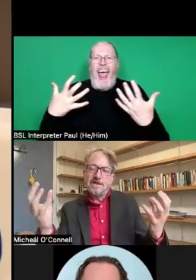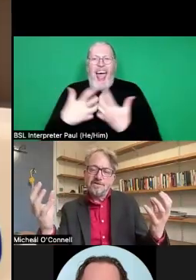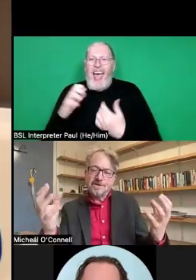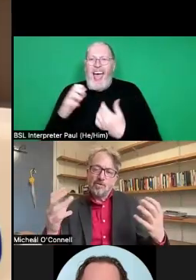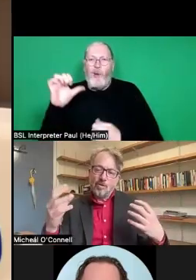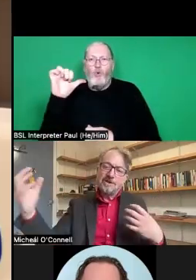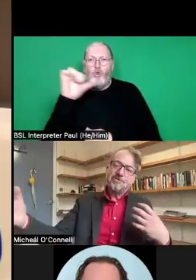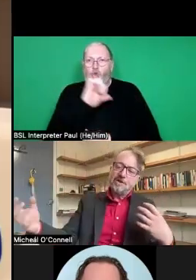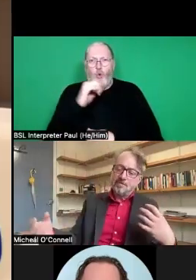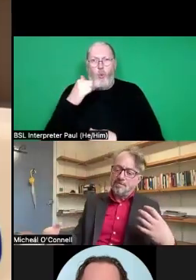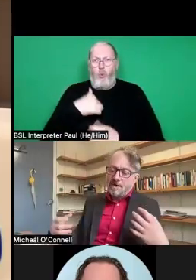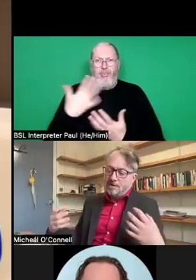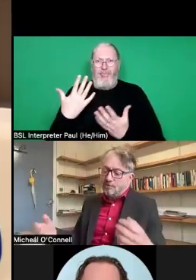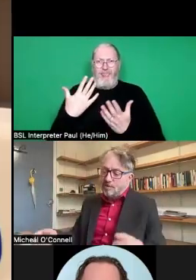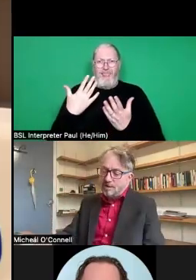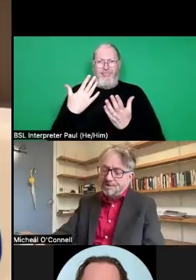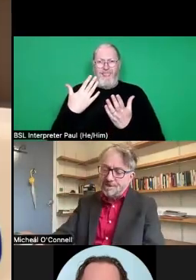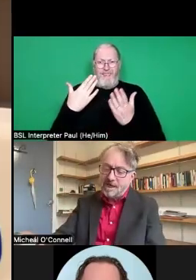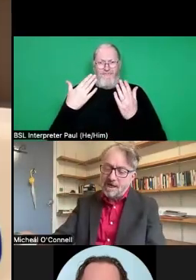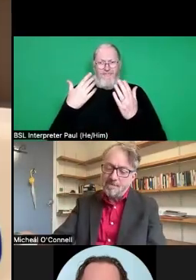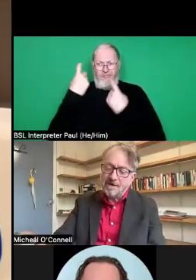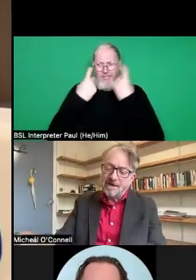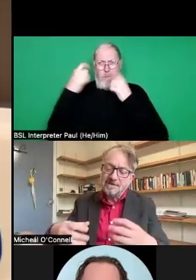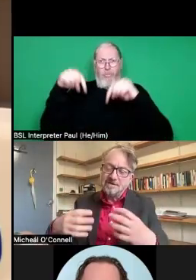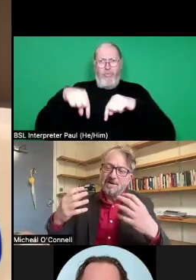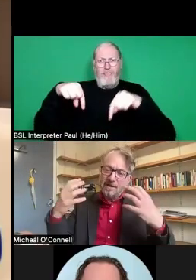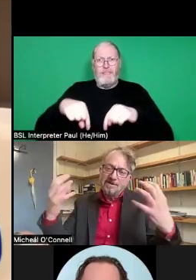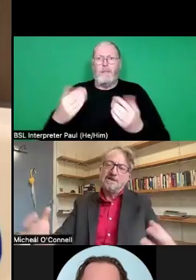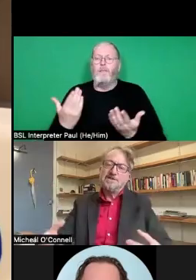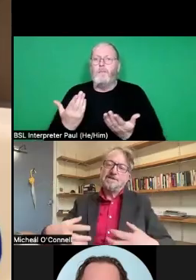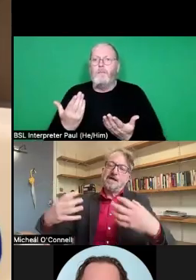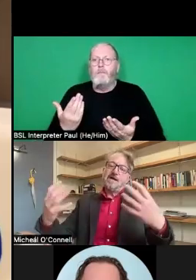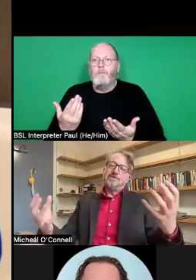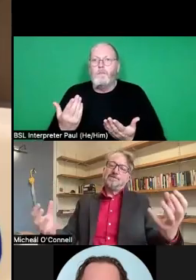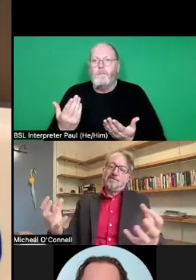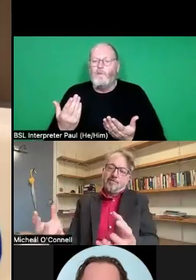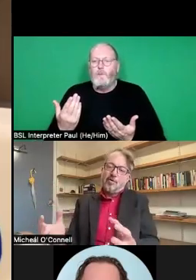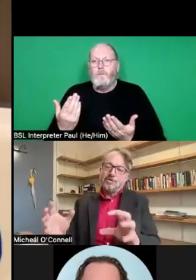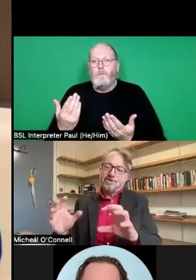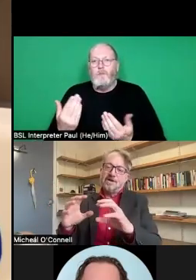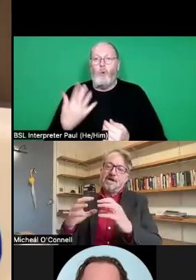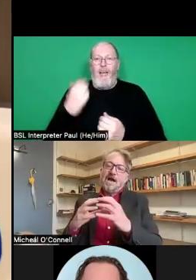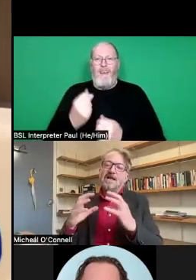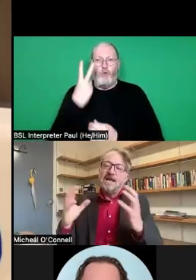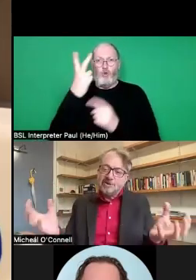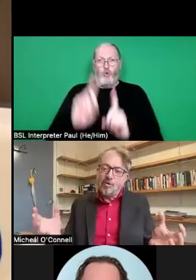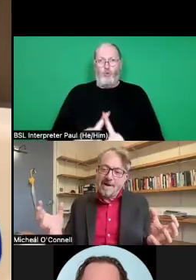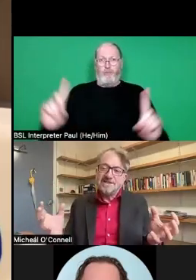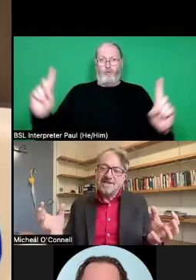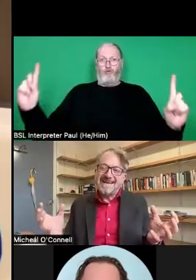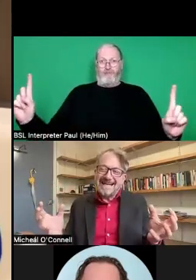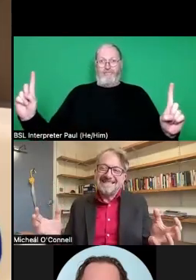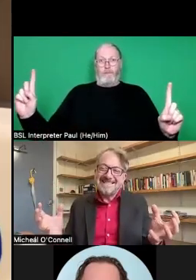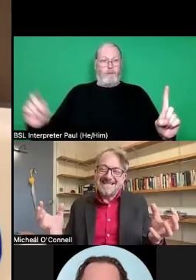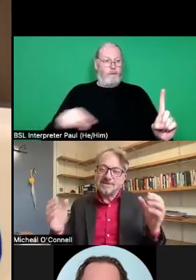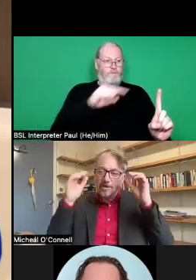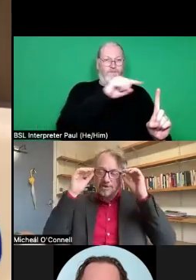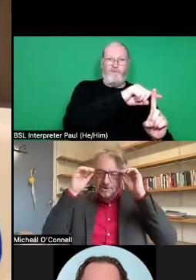range of dangers. At one extreme, you've got a kind of Luddite sort of approach, a late